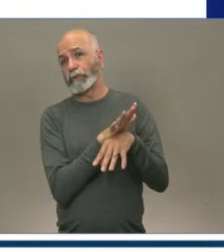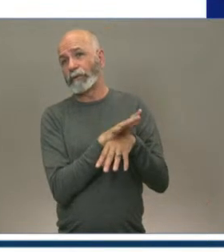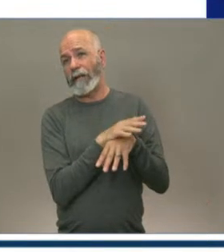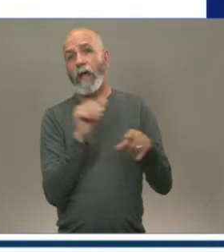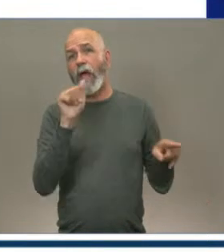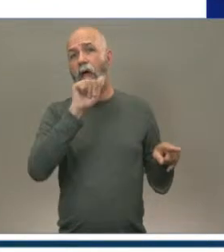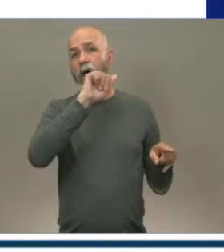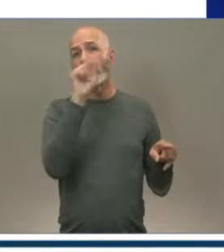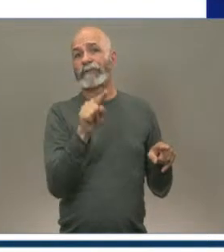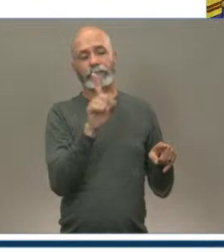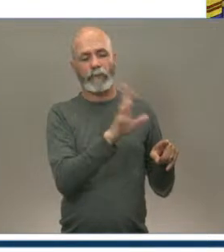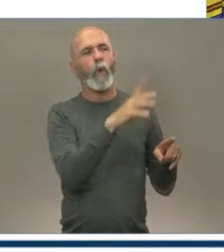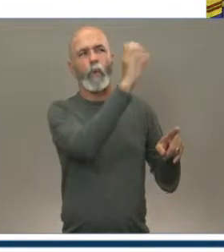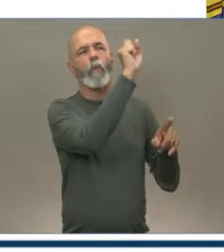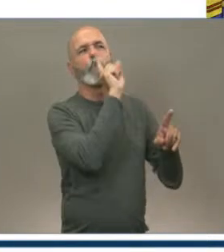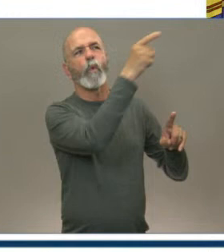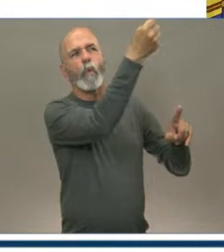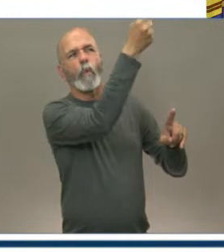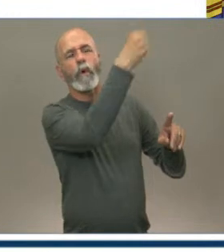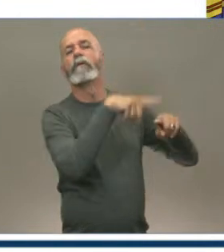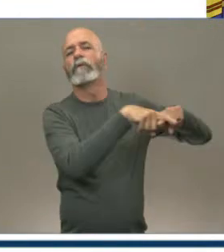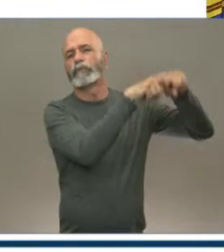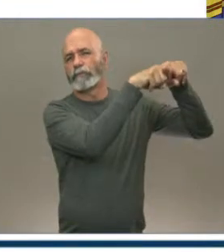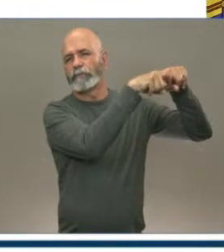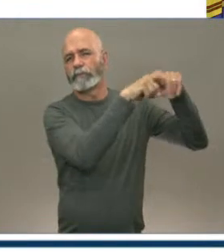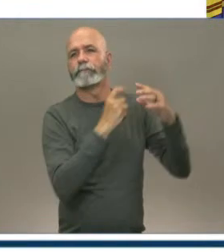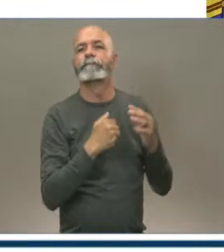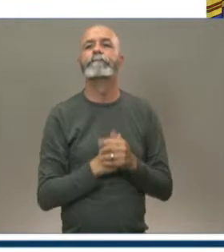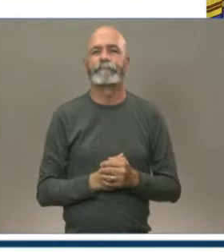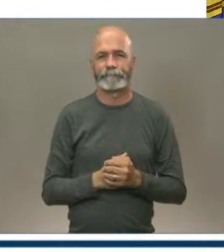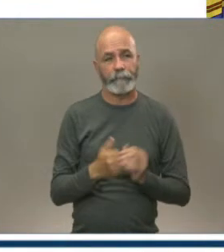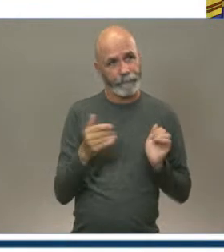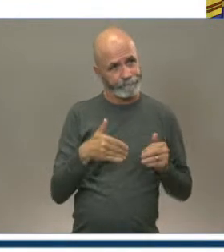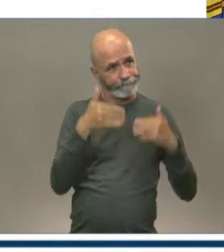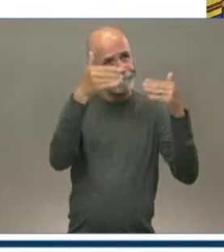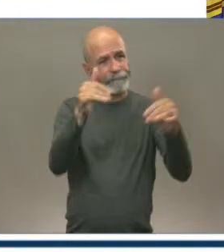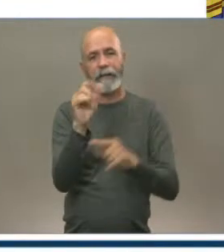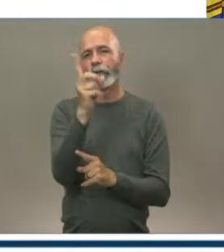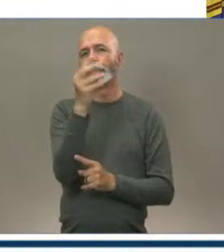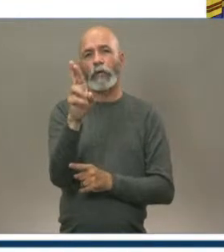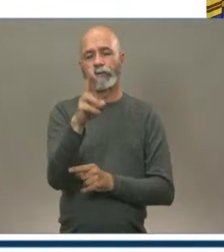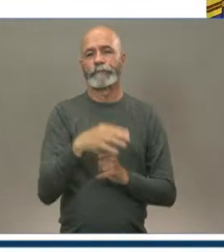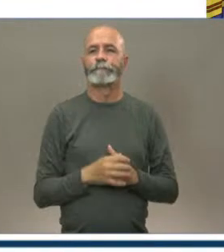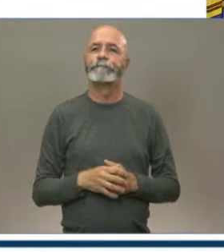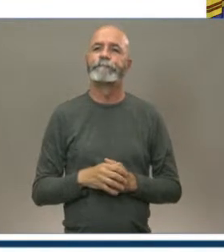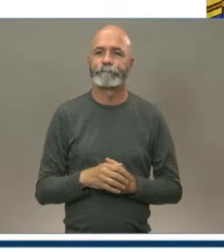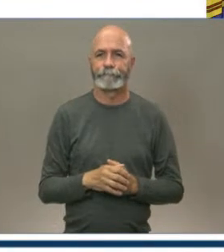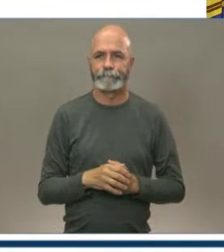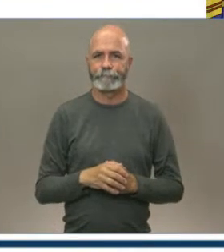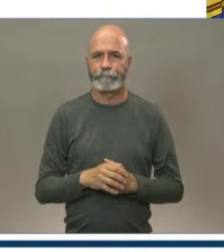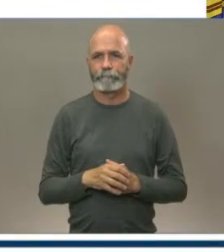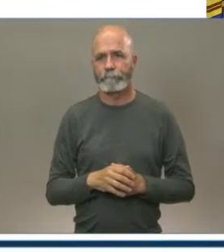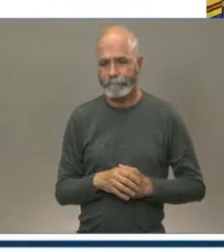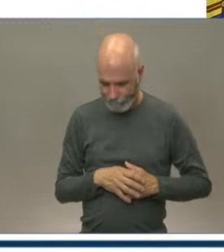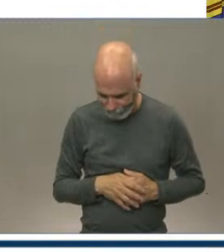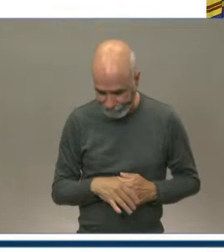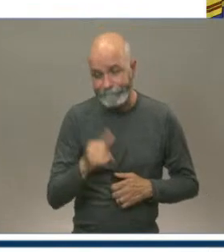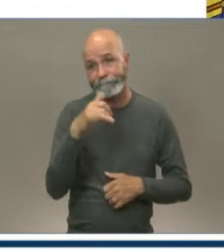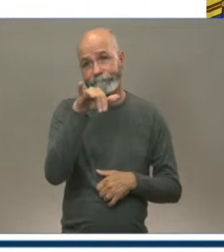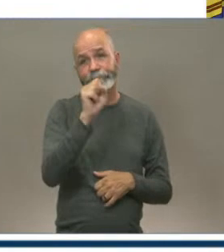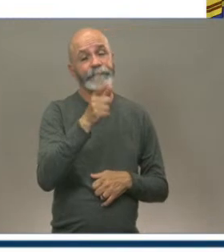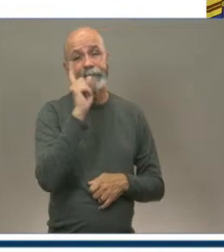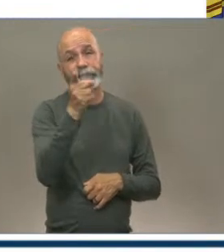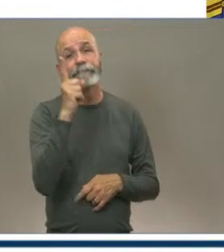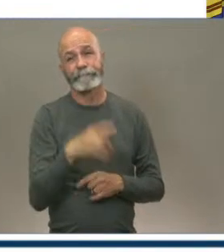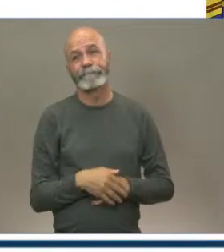turn it over to Dr. Strang. Thank you, Premier, and good afternoon, everybody. The decision to pause the use of AstraZeneca